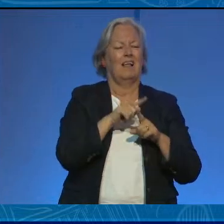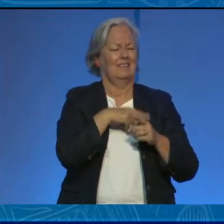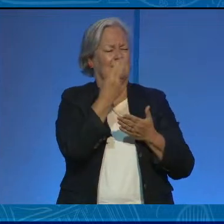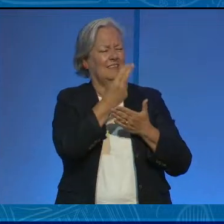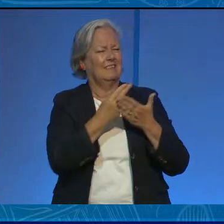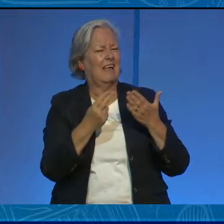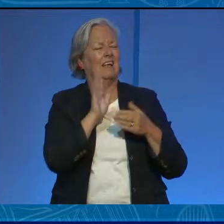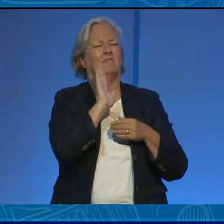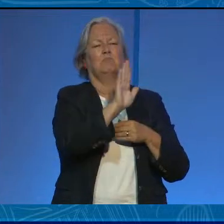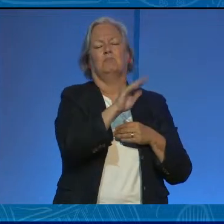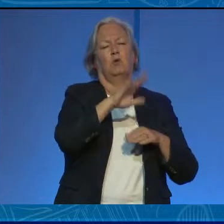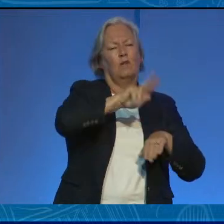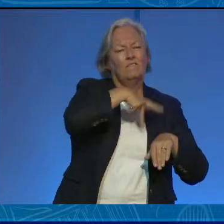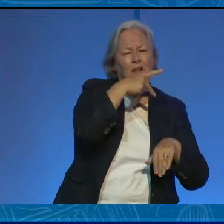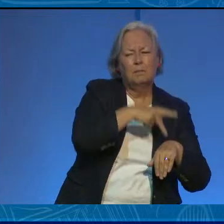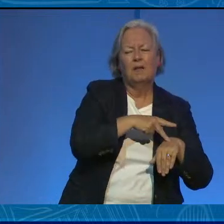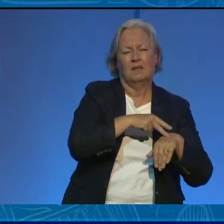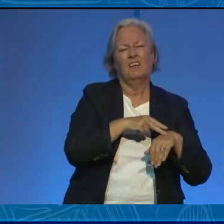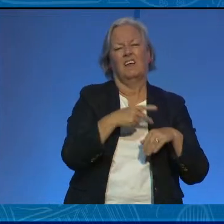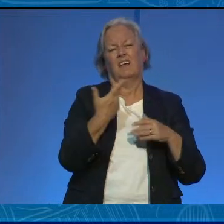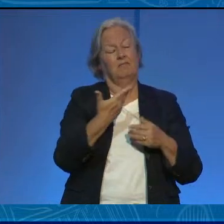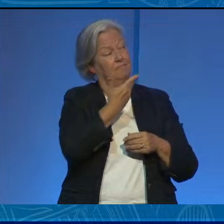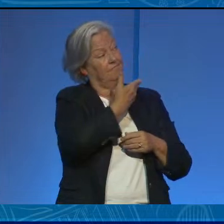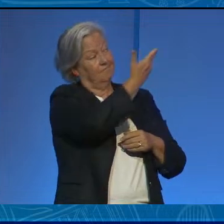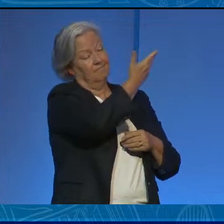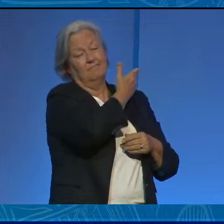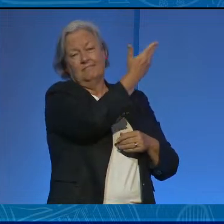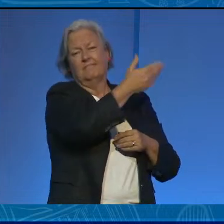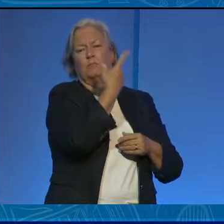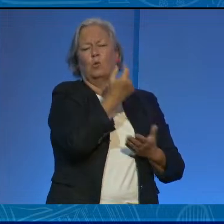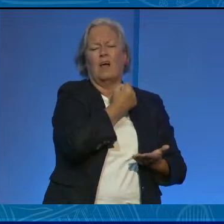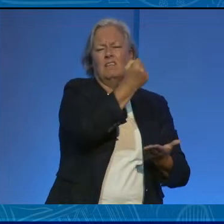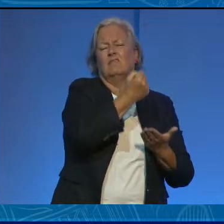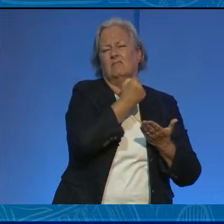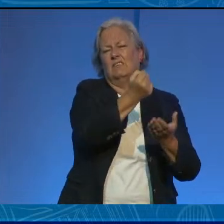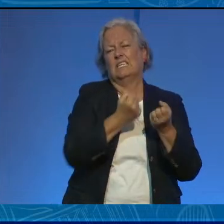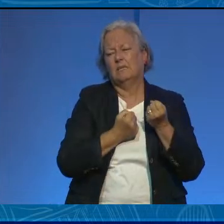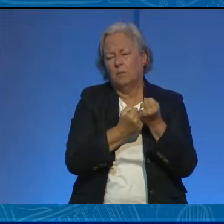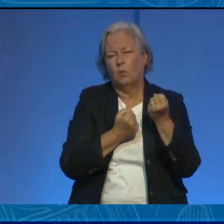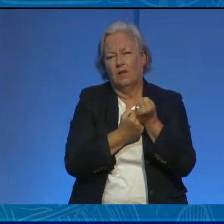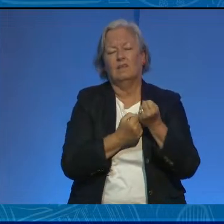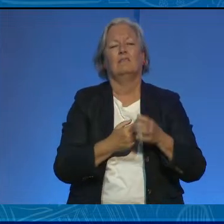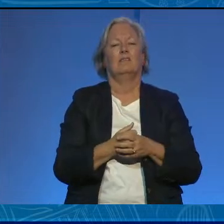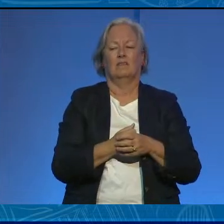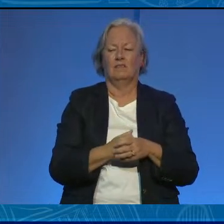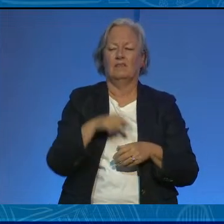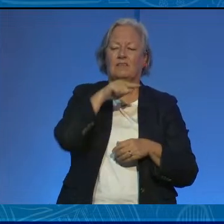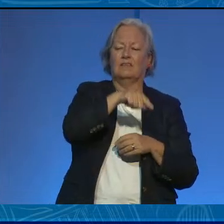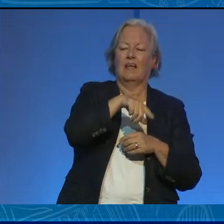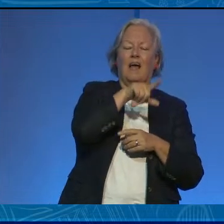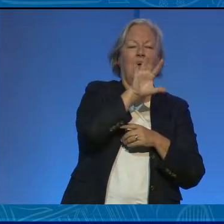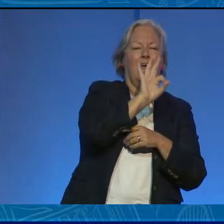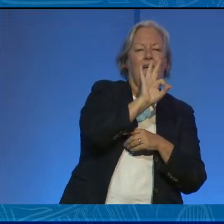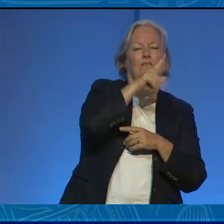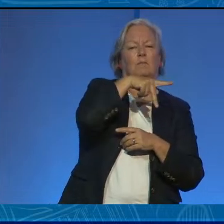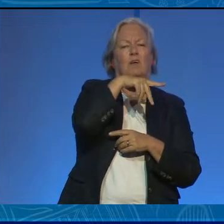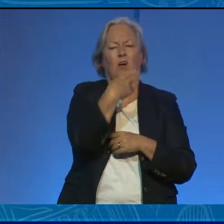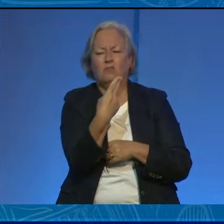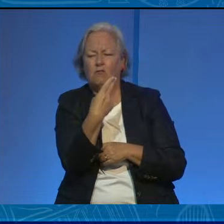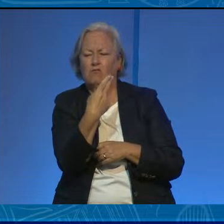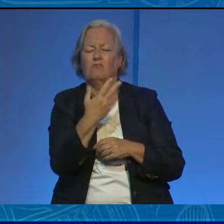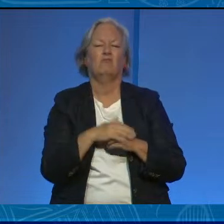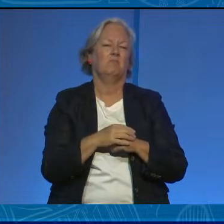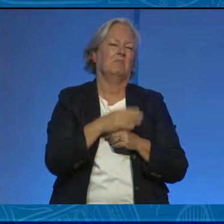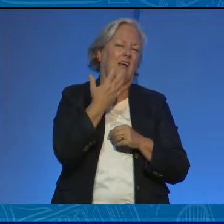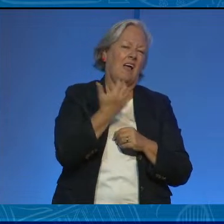Ayala Corporation, San Miguel Corporation, SM Prime, First Philippine Holdings Corporation, Maynilad,